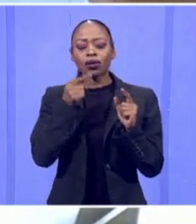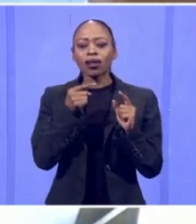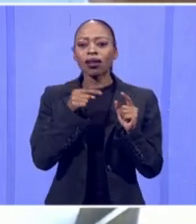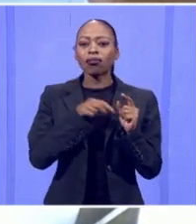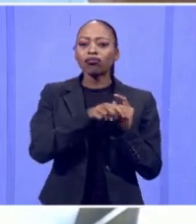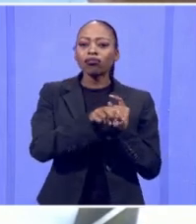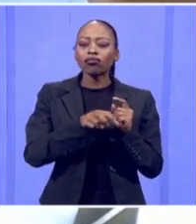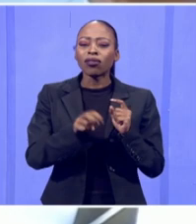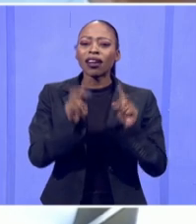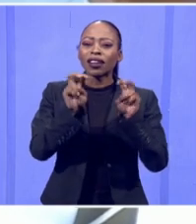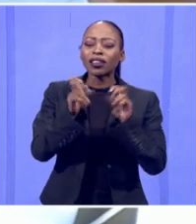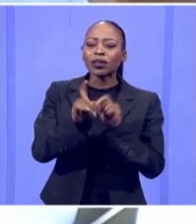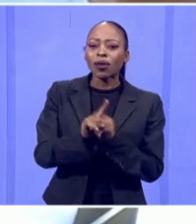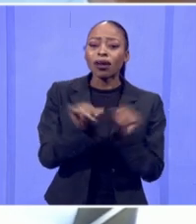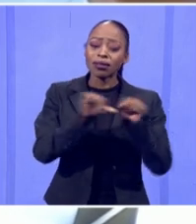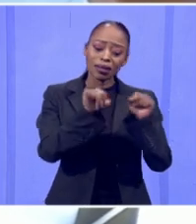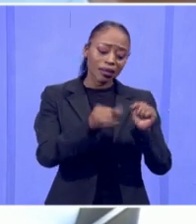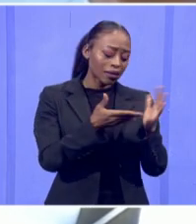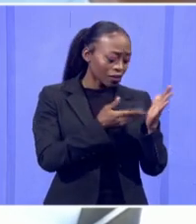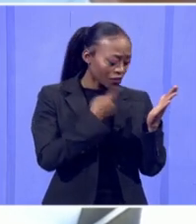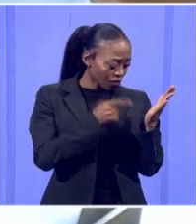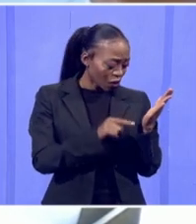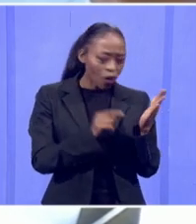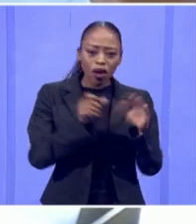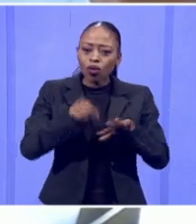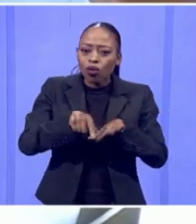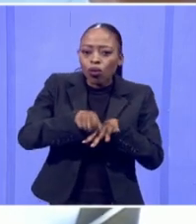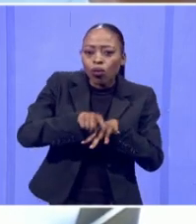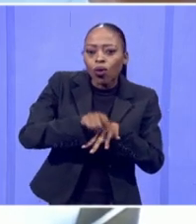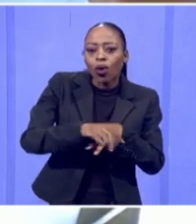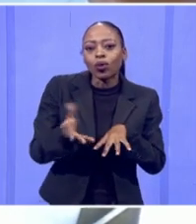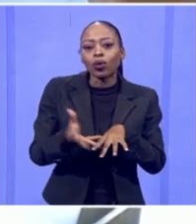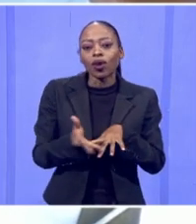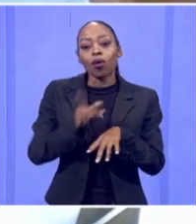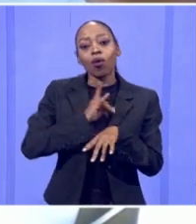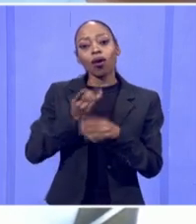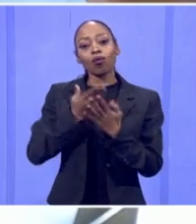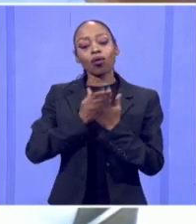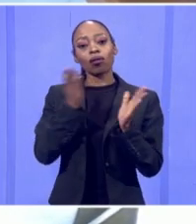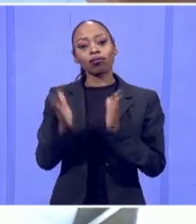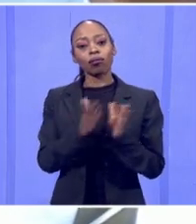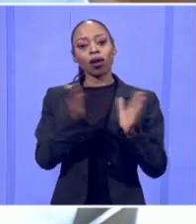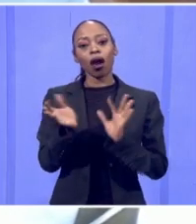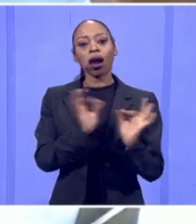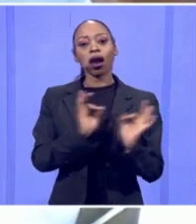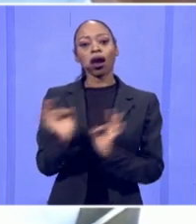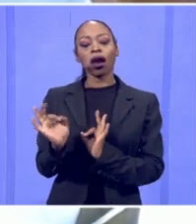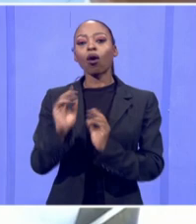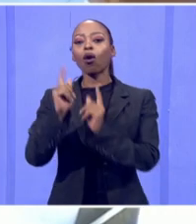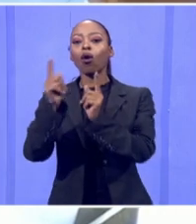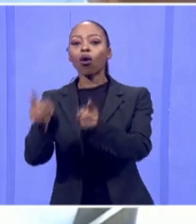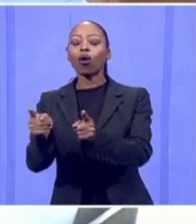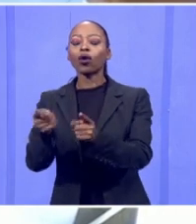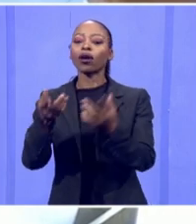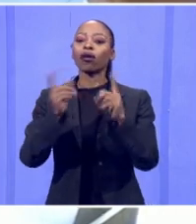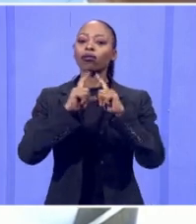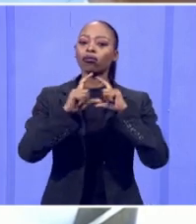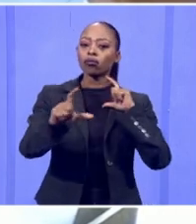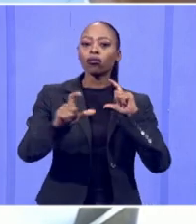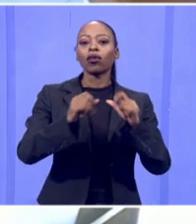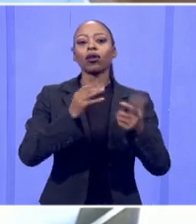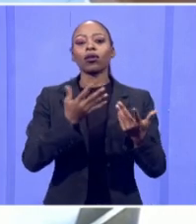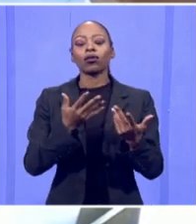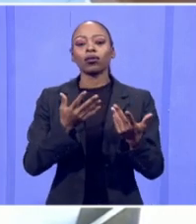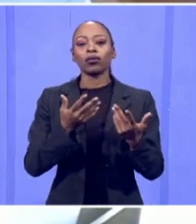patterns, what is loaded in your system, where the gaps are, so that you can even start ordering among mobiles, or you even start building. For how they, what they